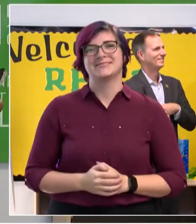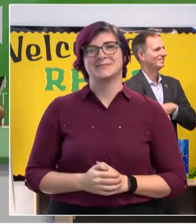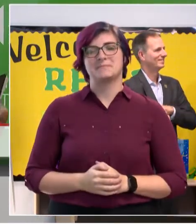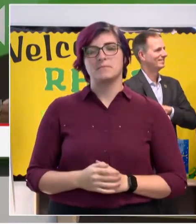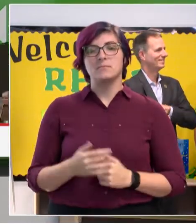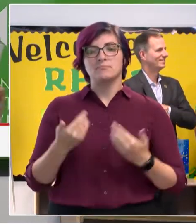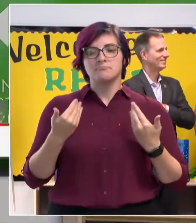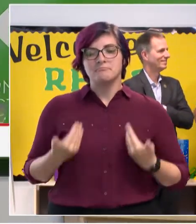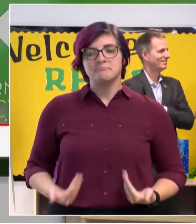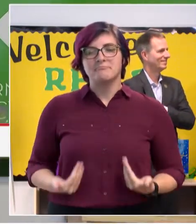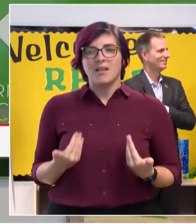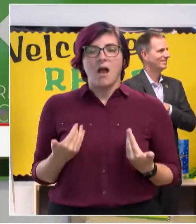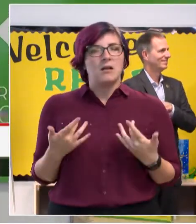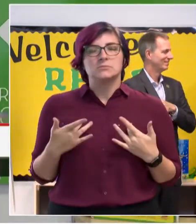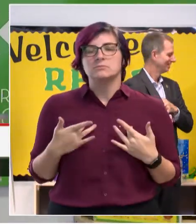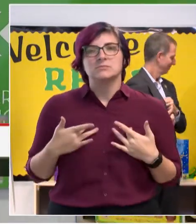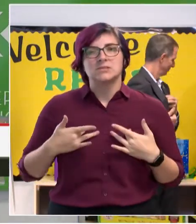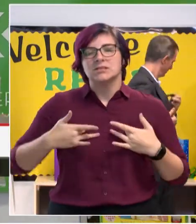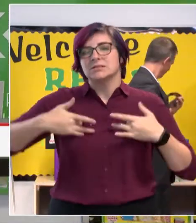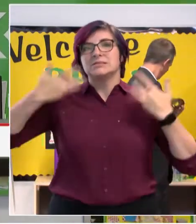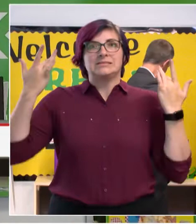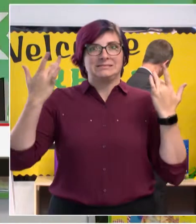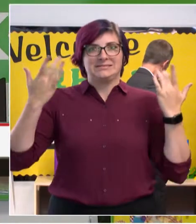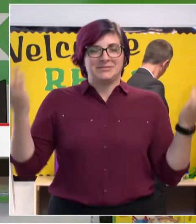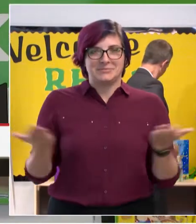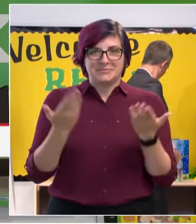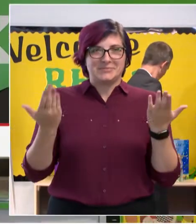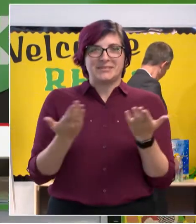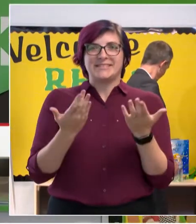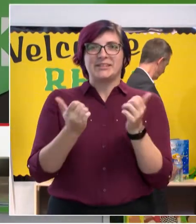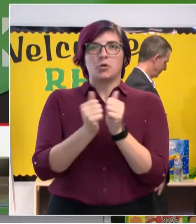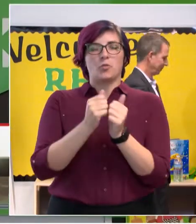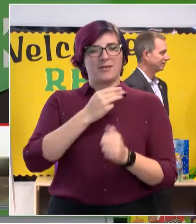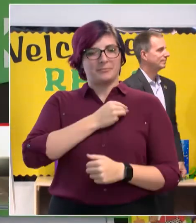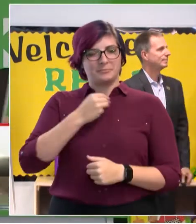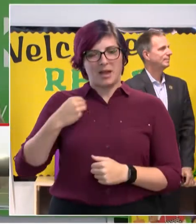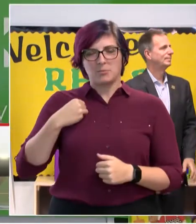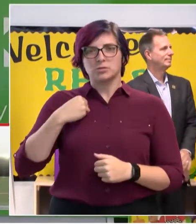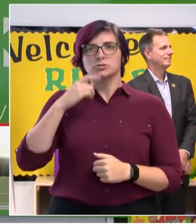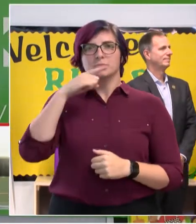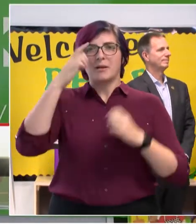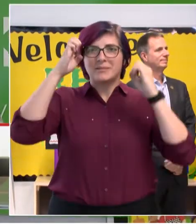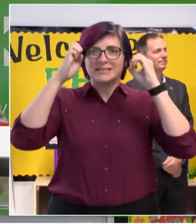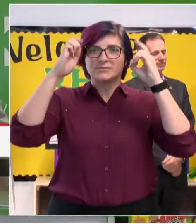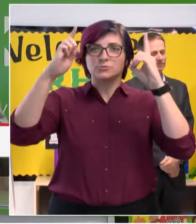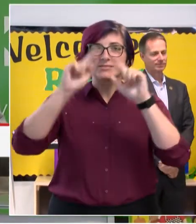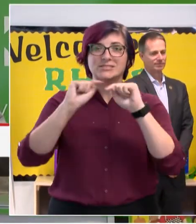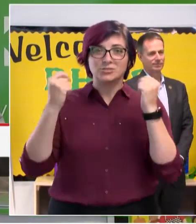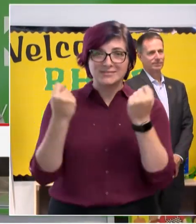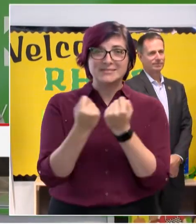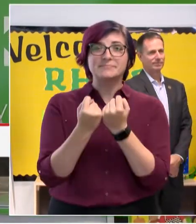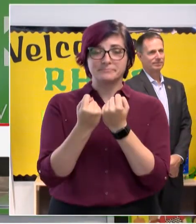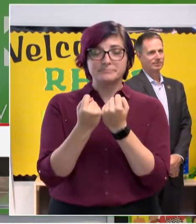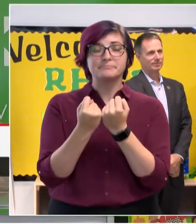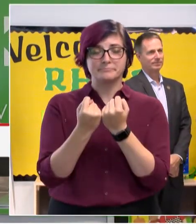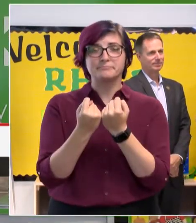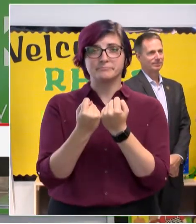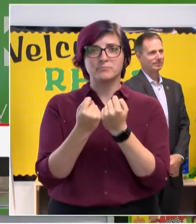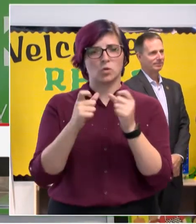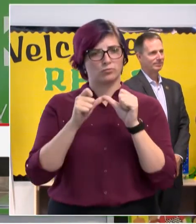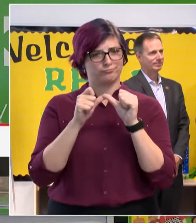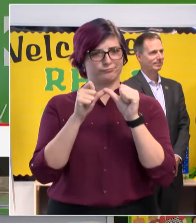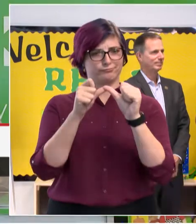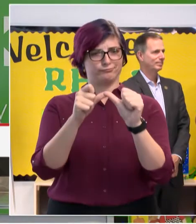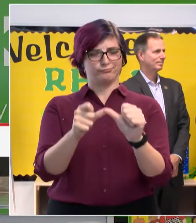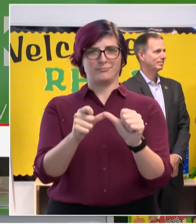I am delighted to be here with members of our public education team to